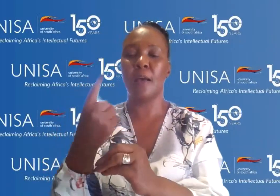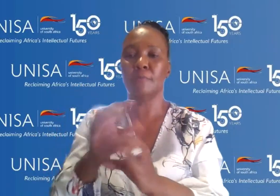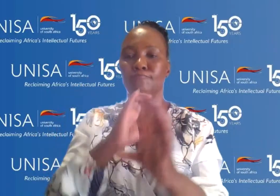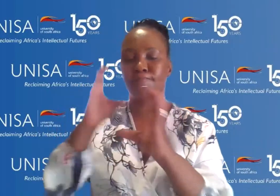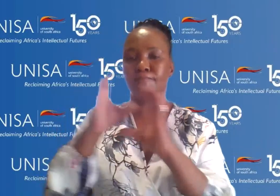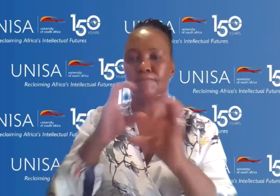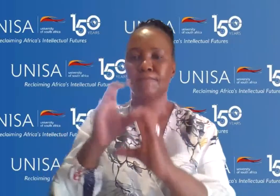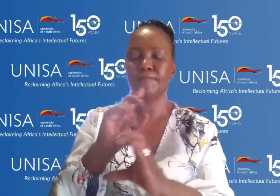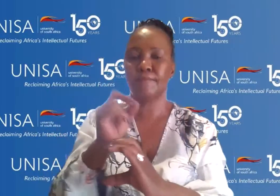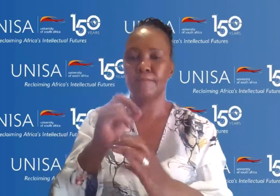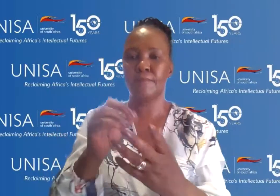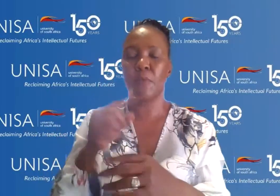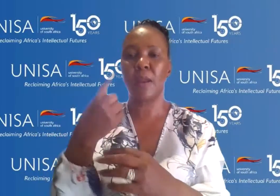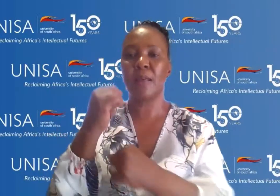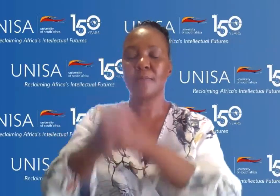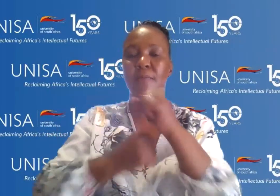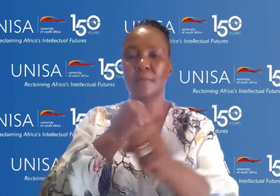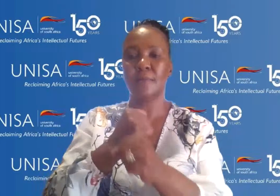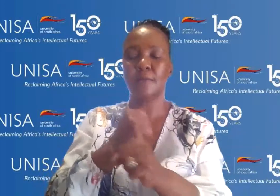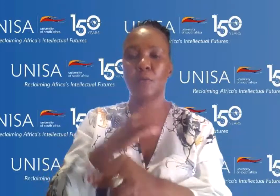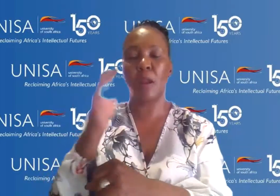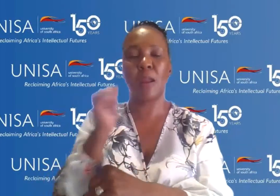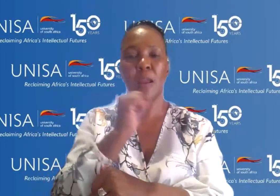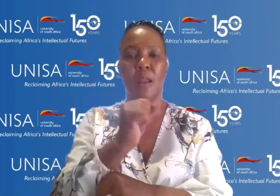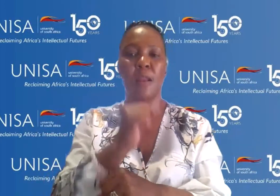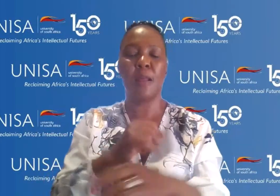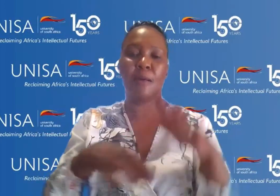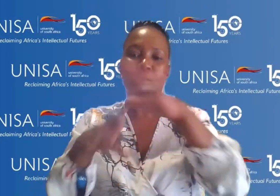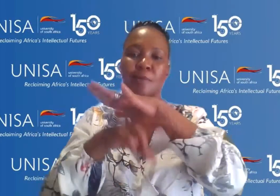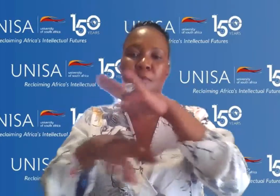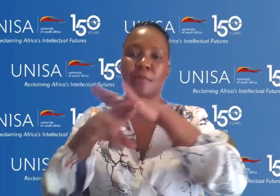next year, we are going to be coming around the regions. We're going to be